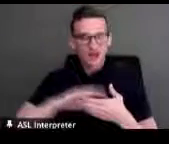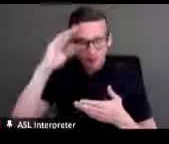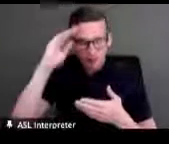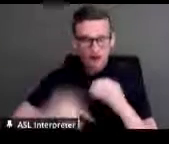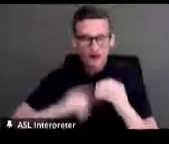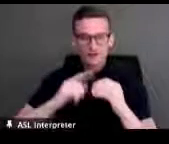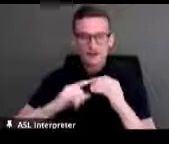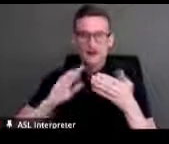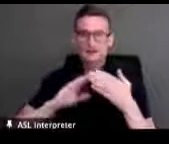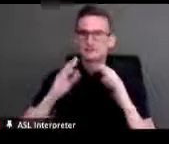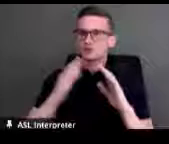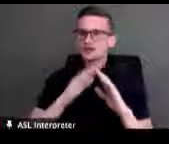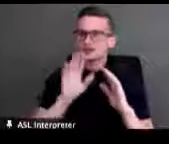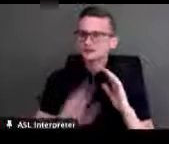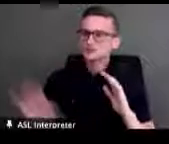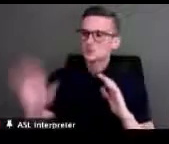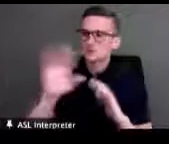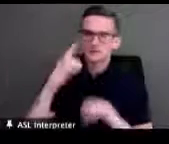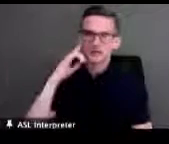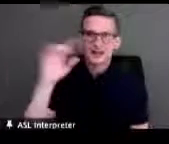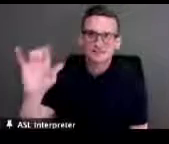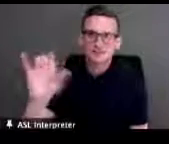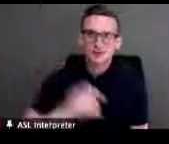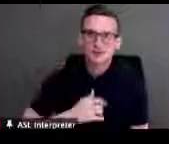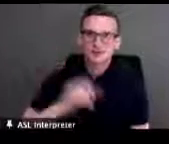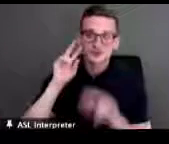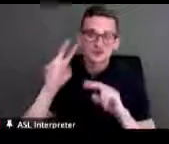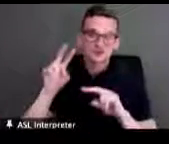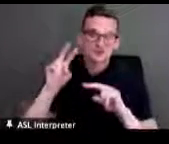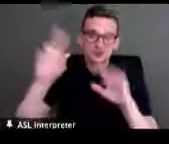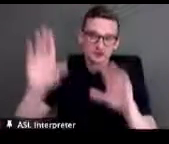across California. So I'm looking forward to a great meeting.